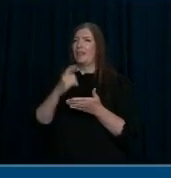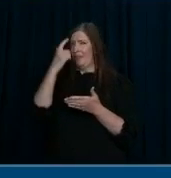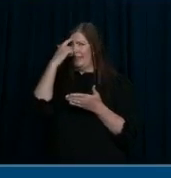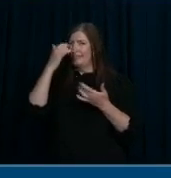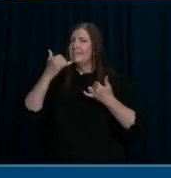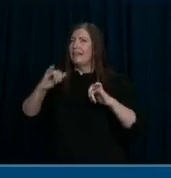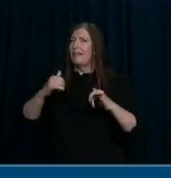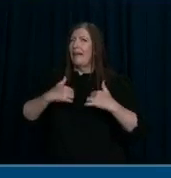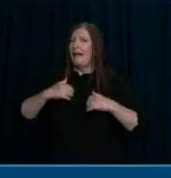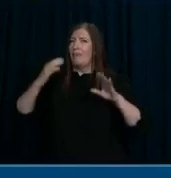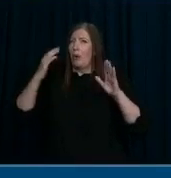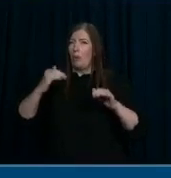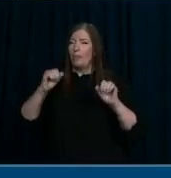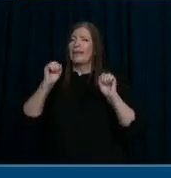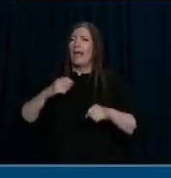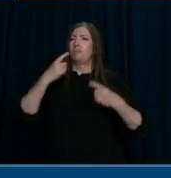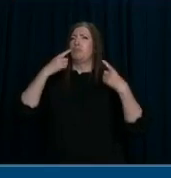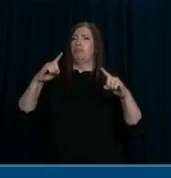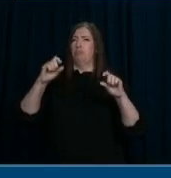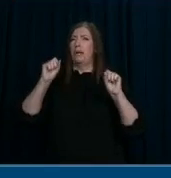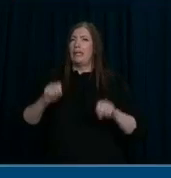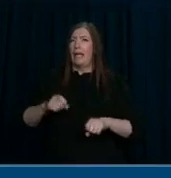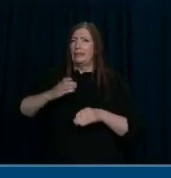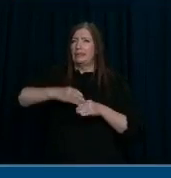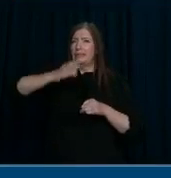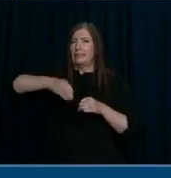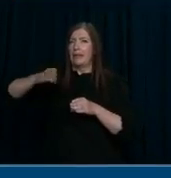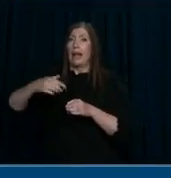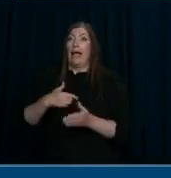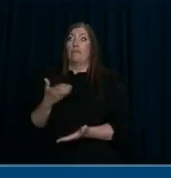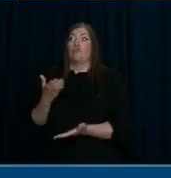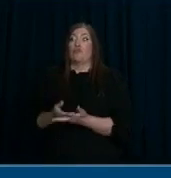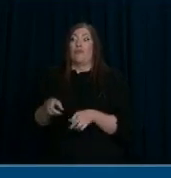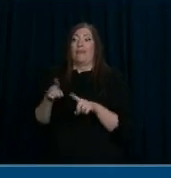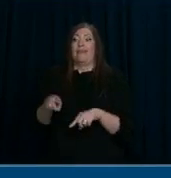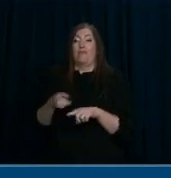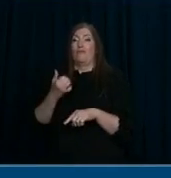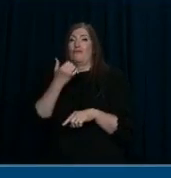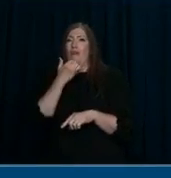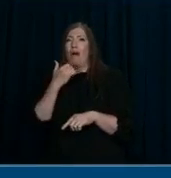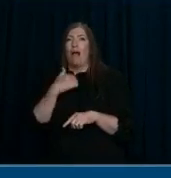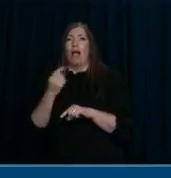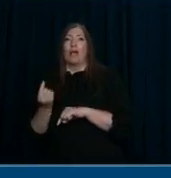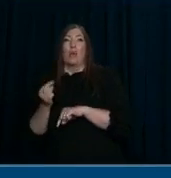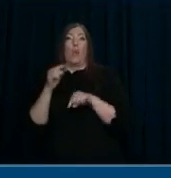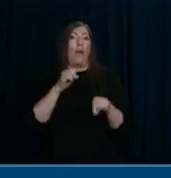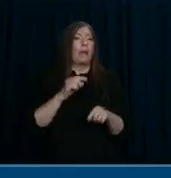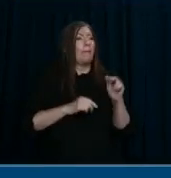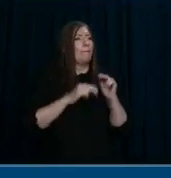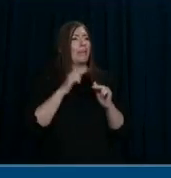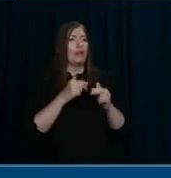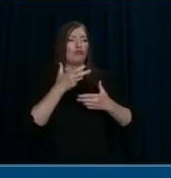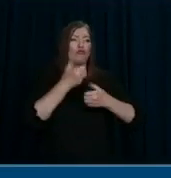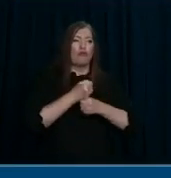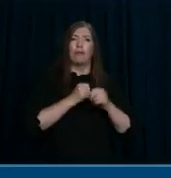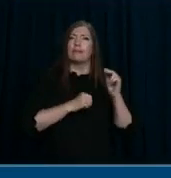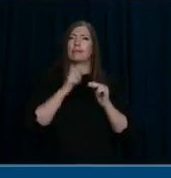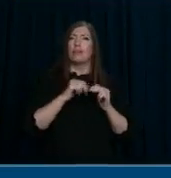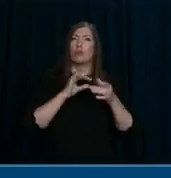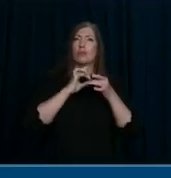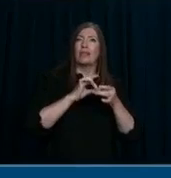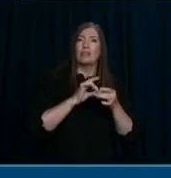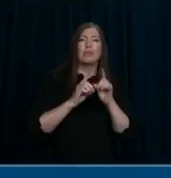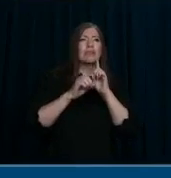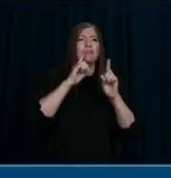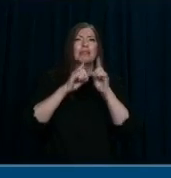hope that we can get something done. And I proved them wrong. I went down there and I built trust and relationships. And from my understanding, after speaking to